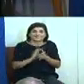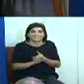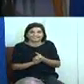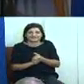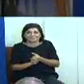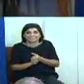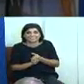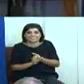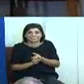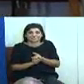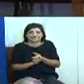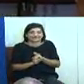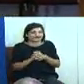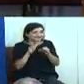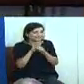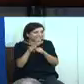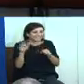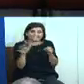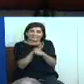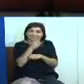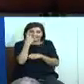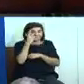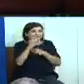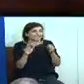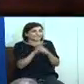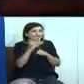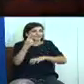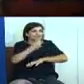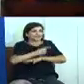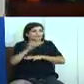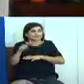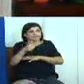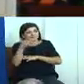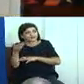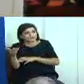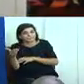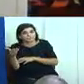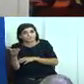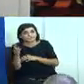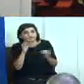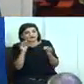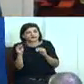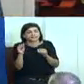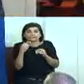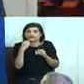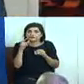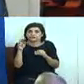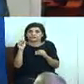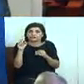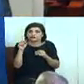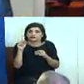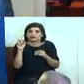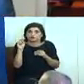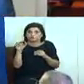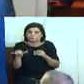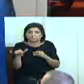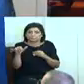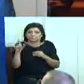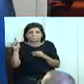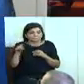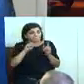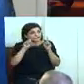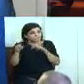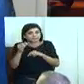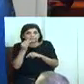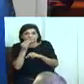Wow for the whole day. Now, while there's some other things, some movement going on, I told Tony he needs to go on downstairs and get something